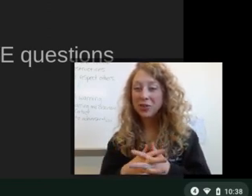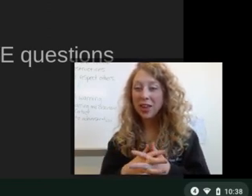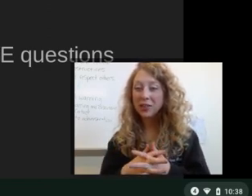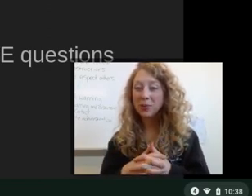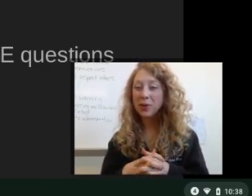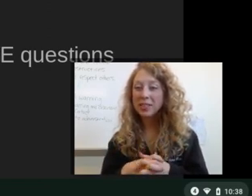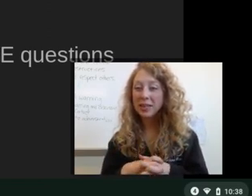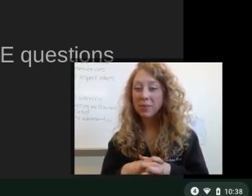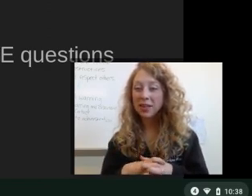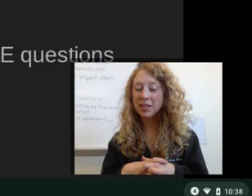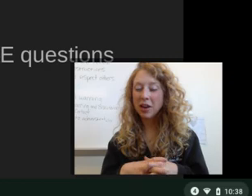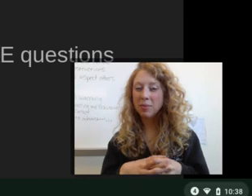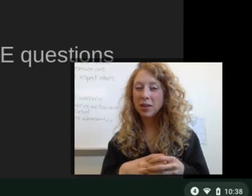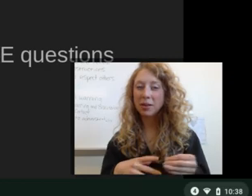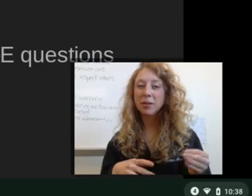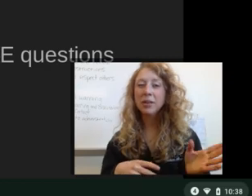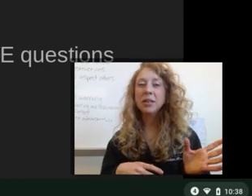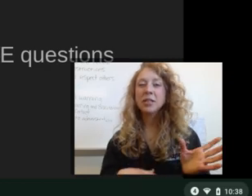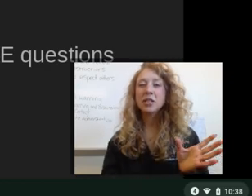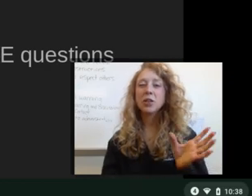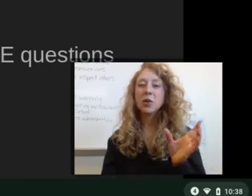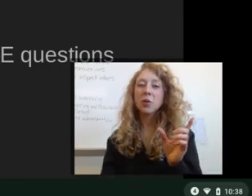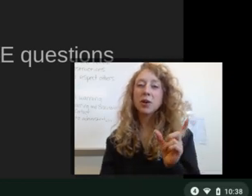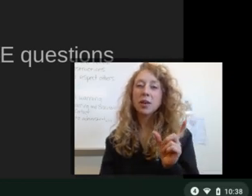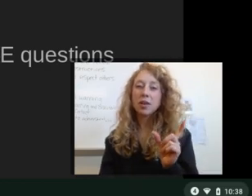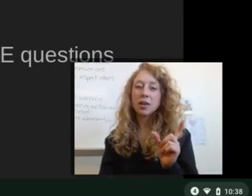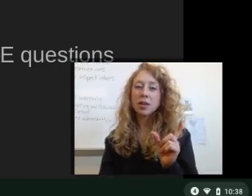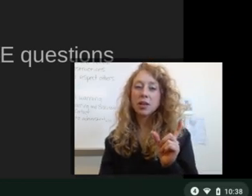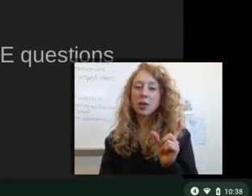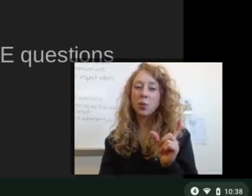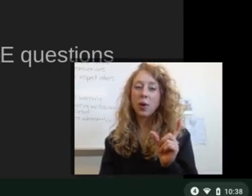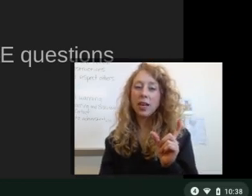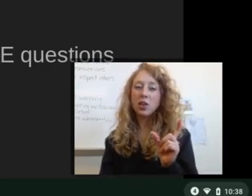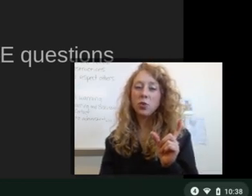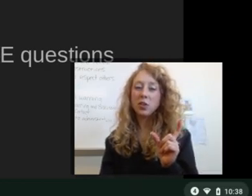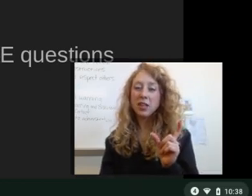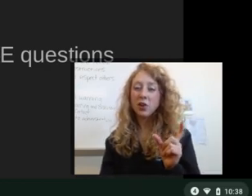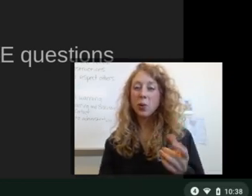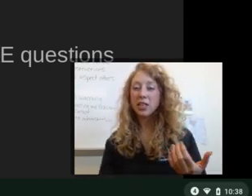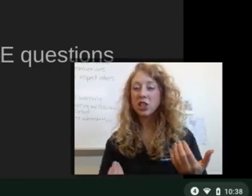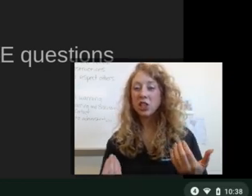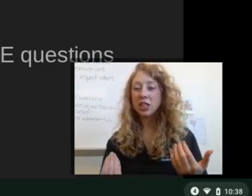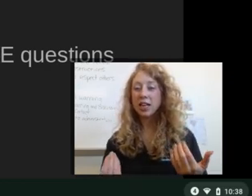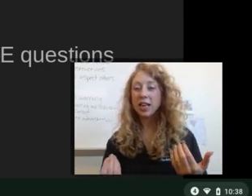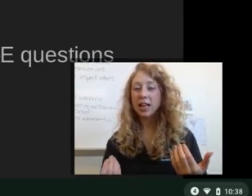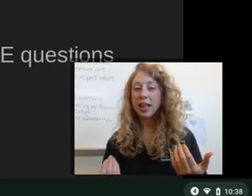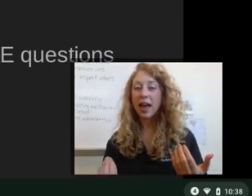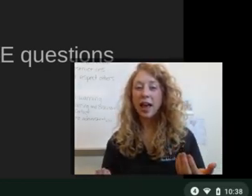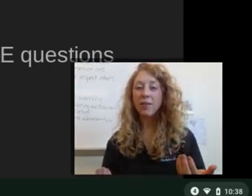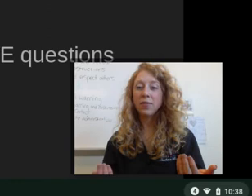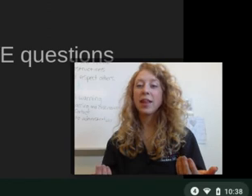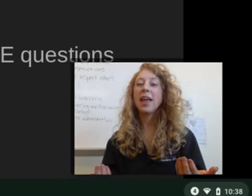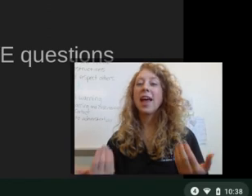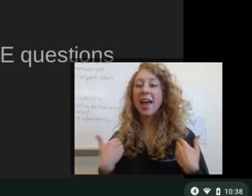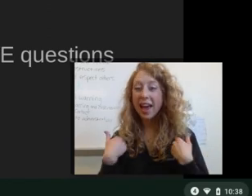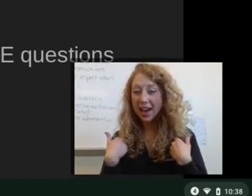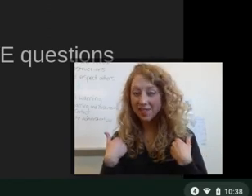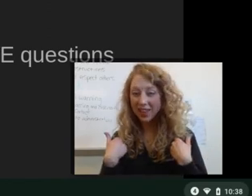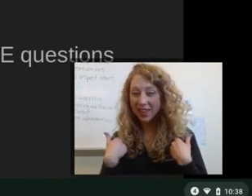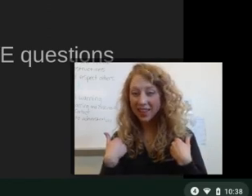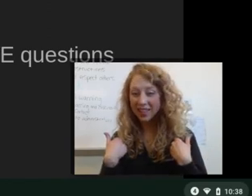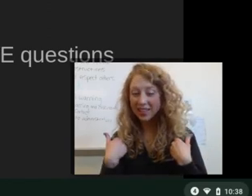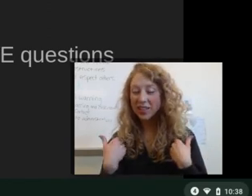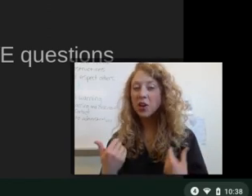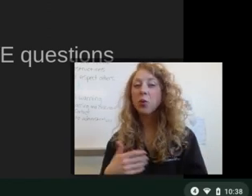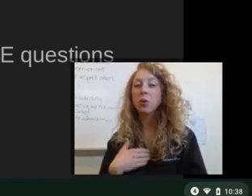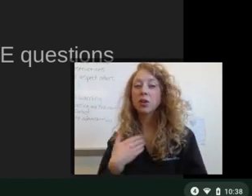teach you things one step at a time here. So when you see the question have